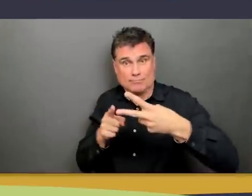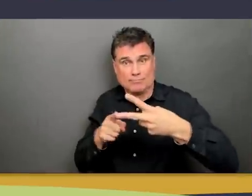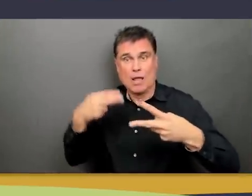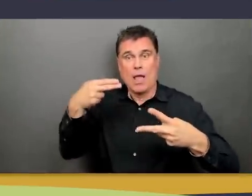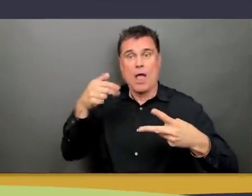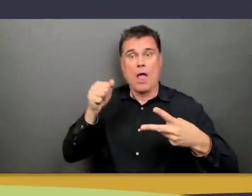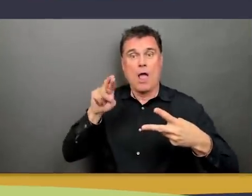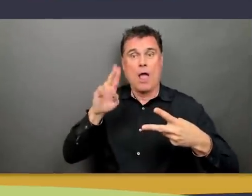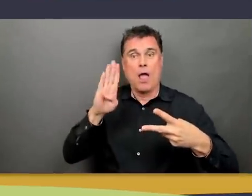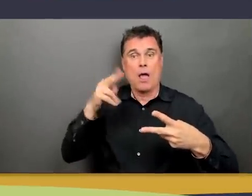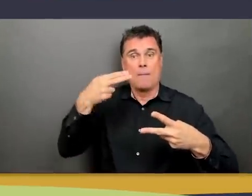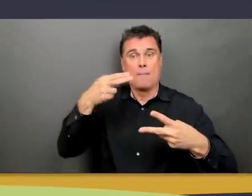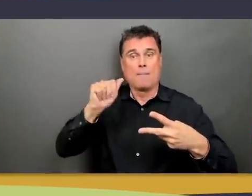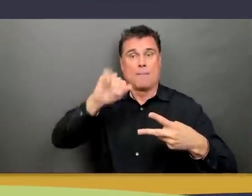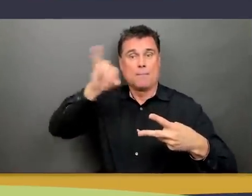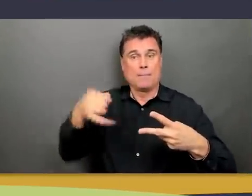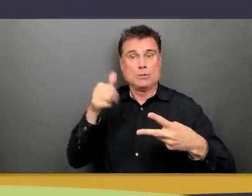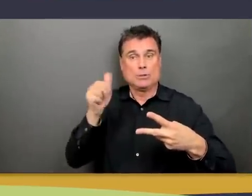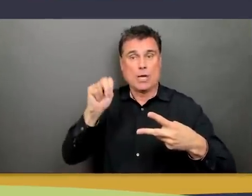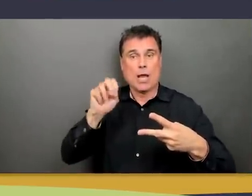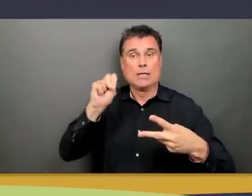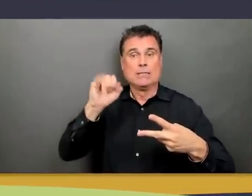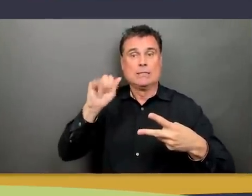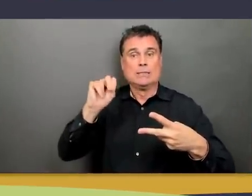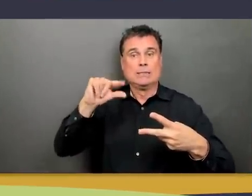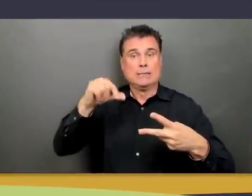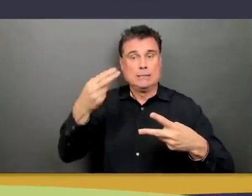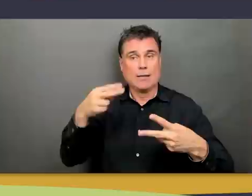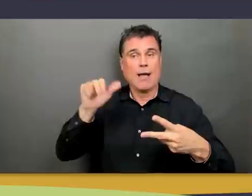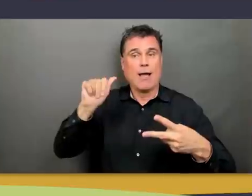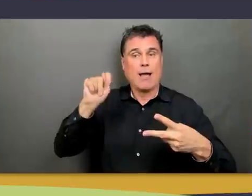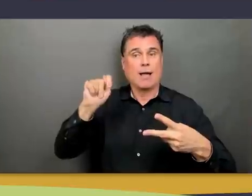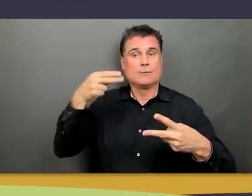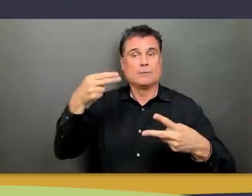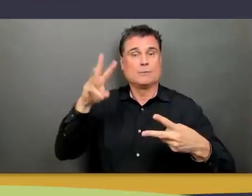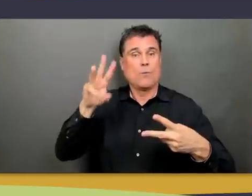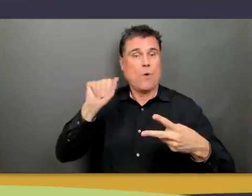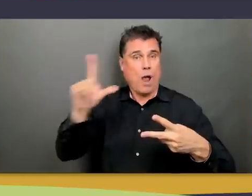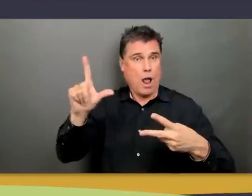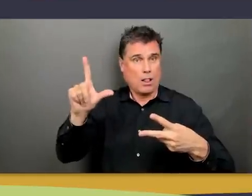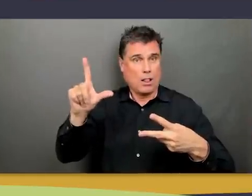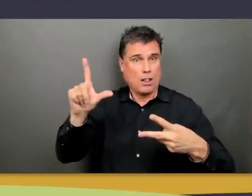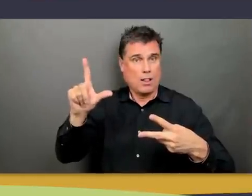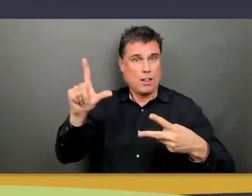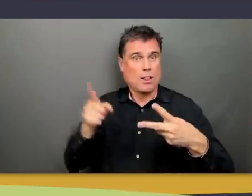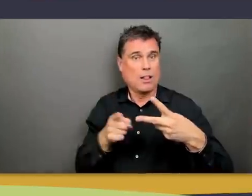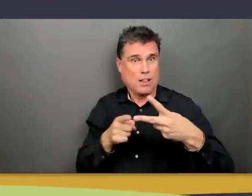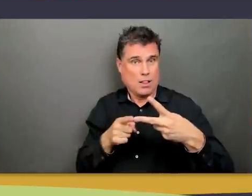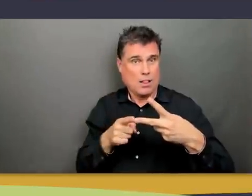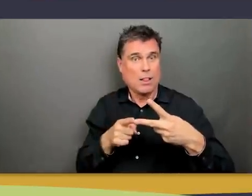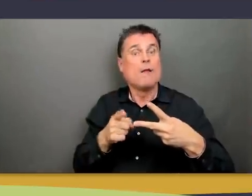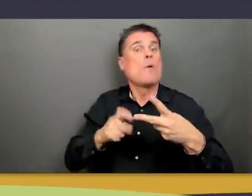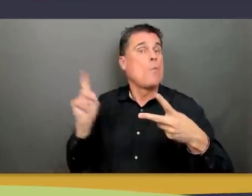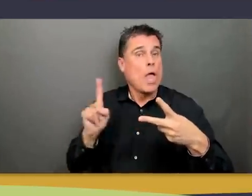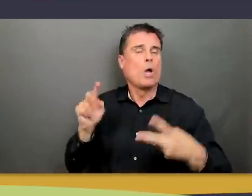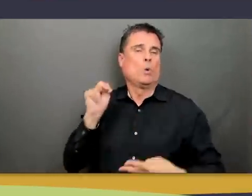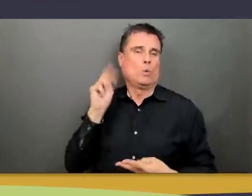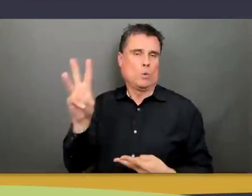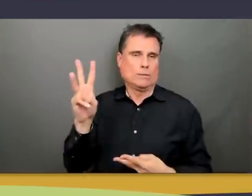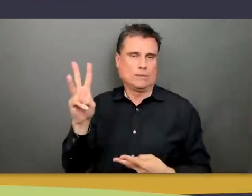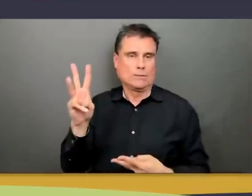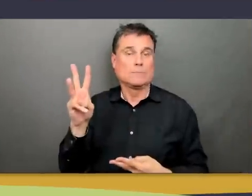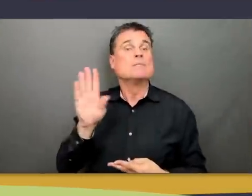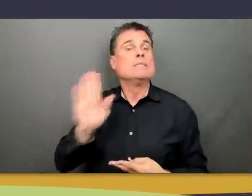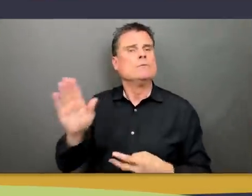religions and his commitment to volunteering and learning to encourage further unity. Thank you both for the incredible